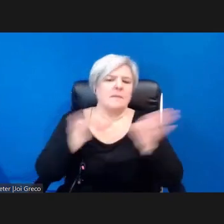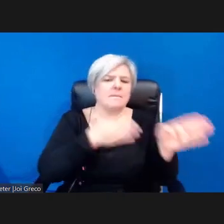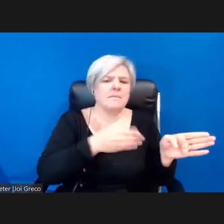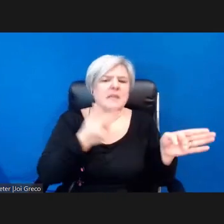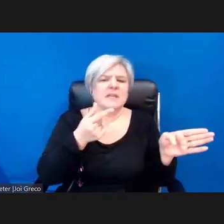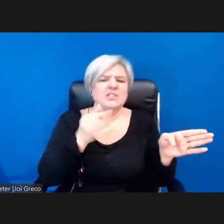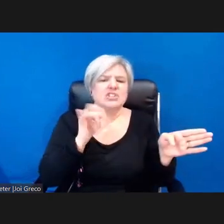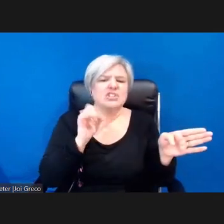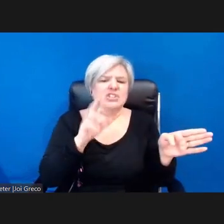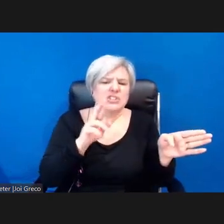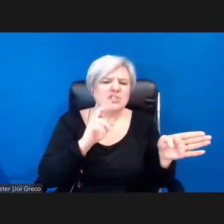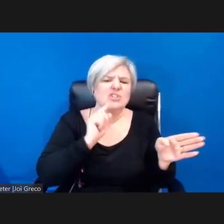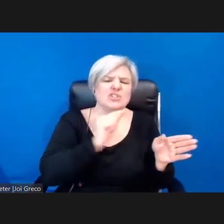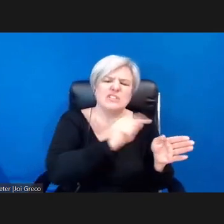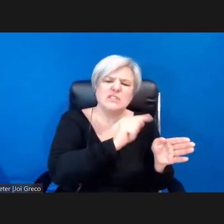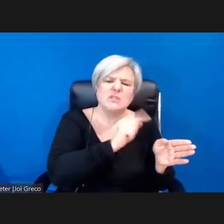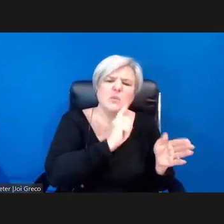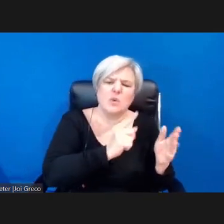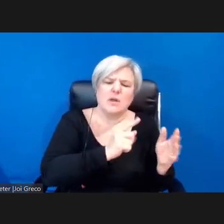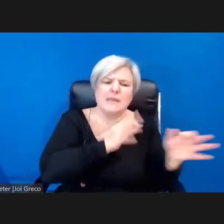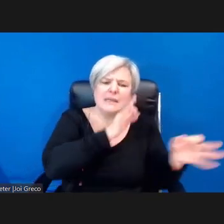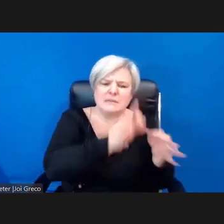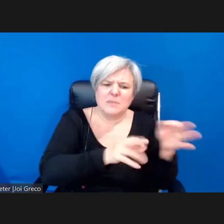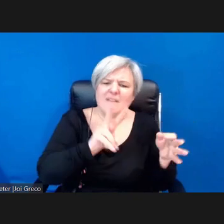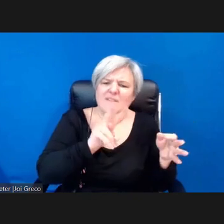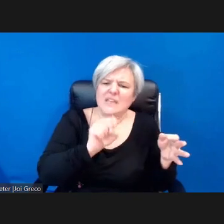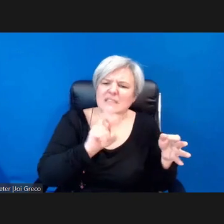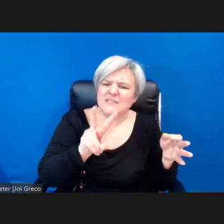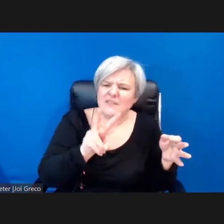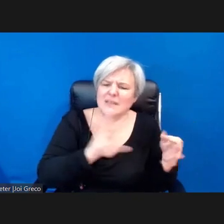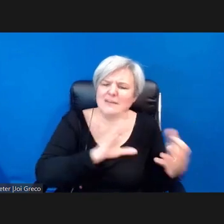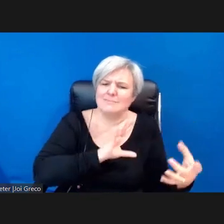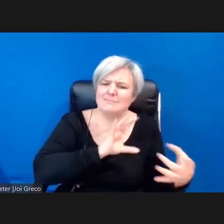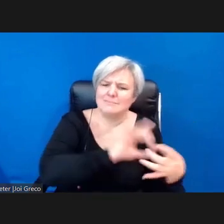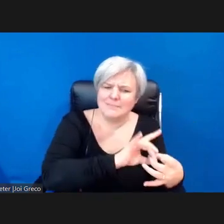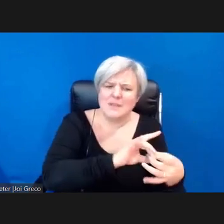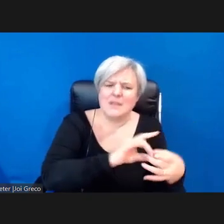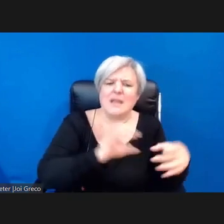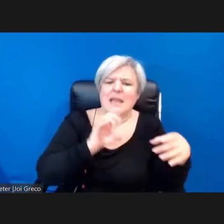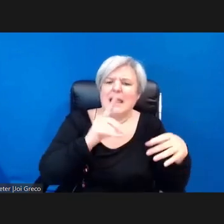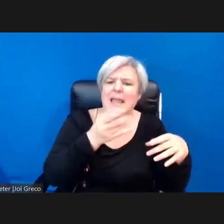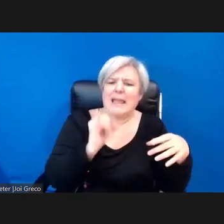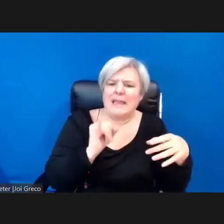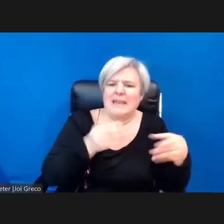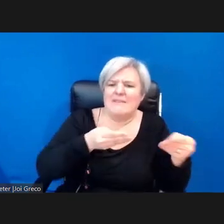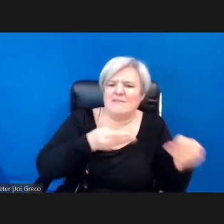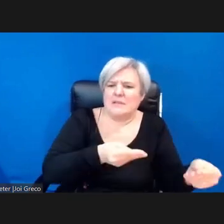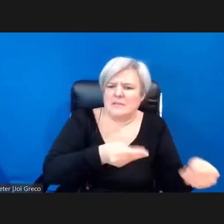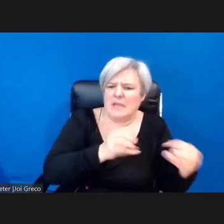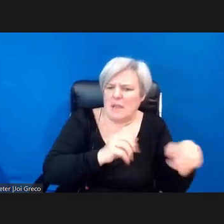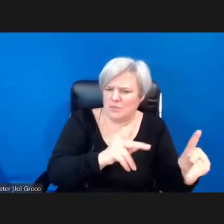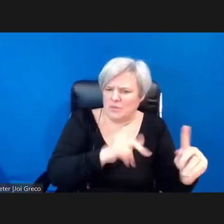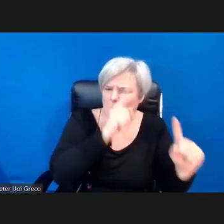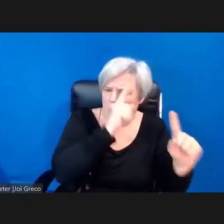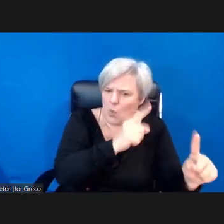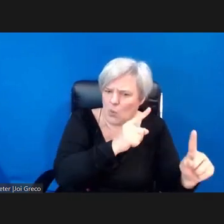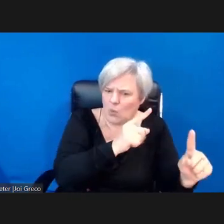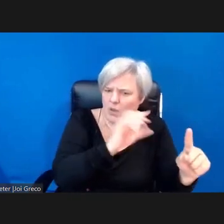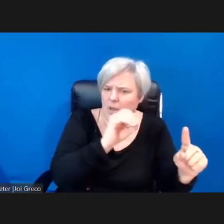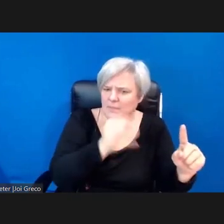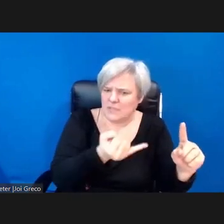who will review how the VSV program fits into the HRSA EHDI funding opportunity goals and